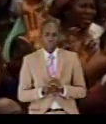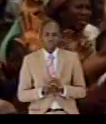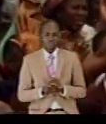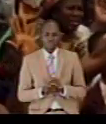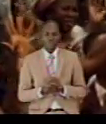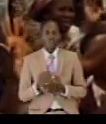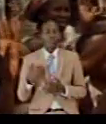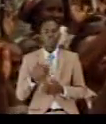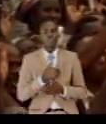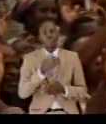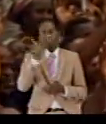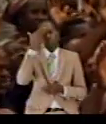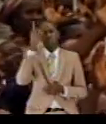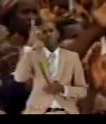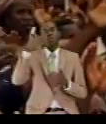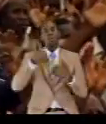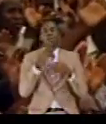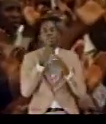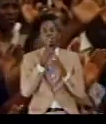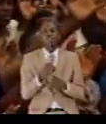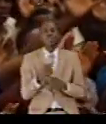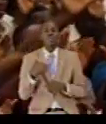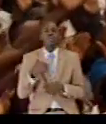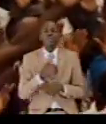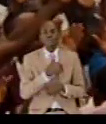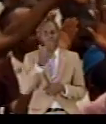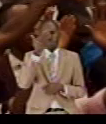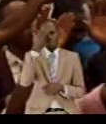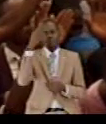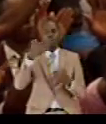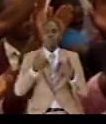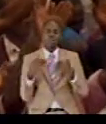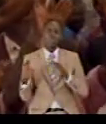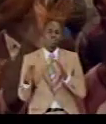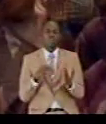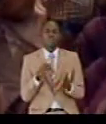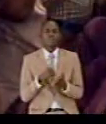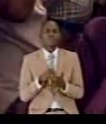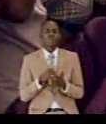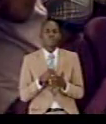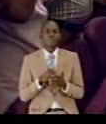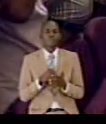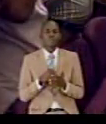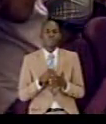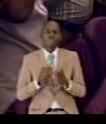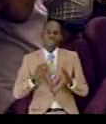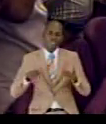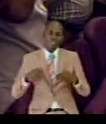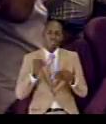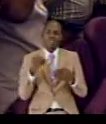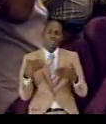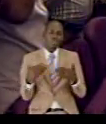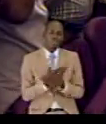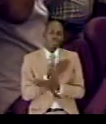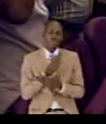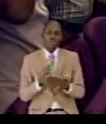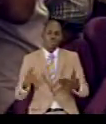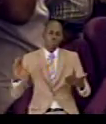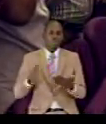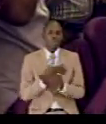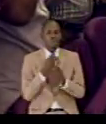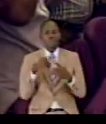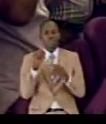We know you have answered. We know you have done it. Give a new song to every